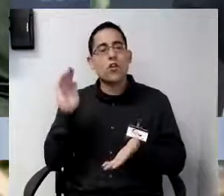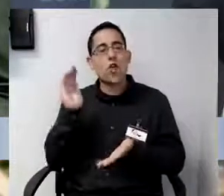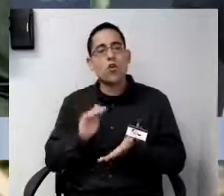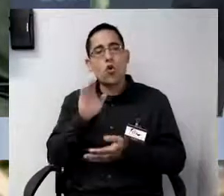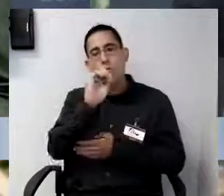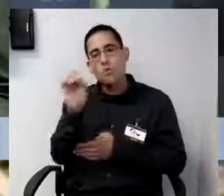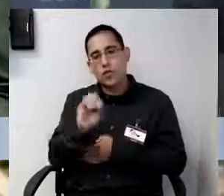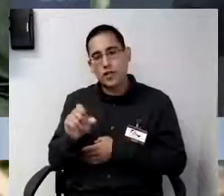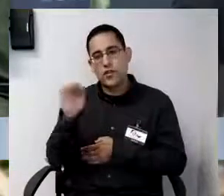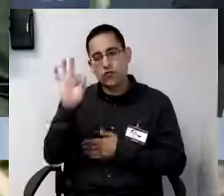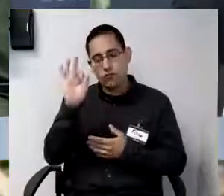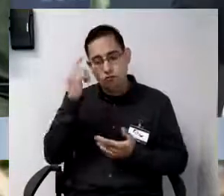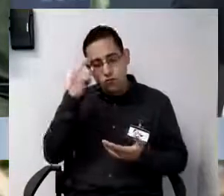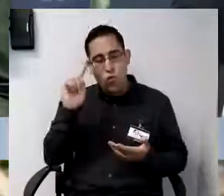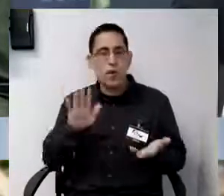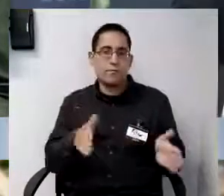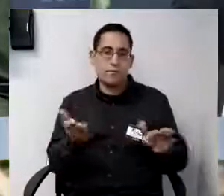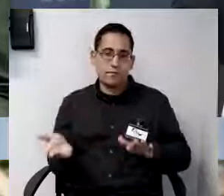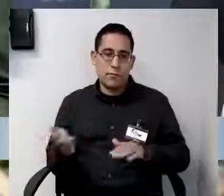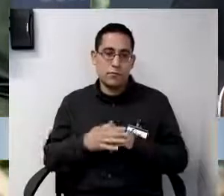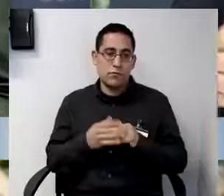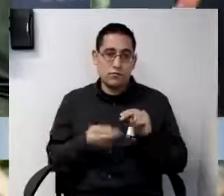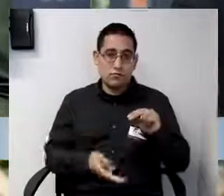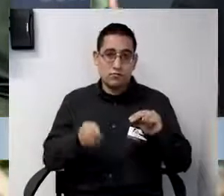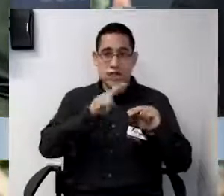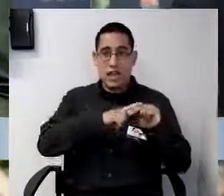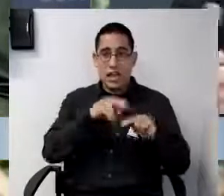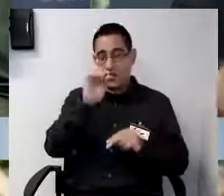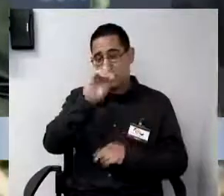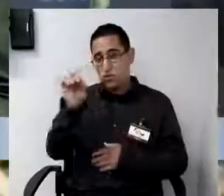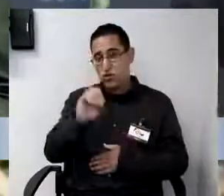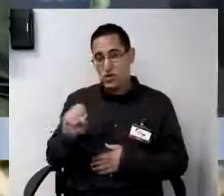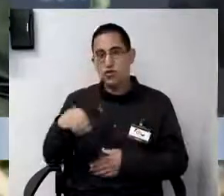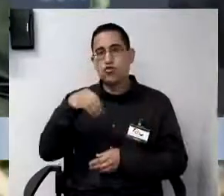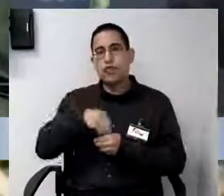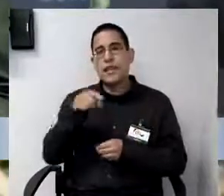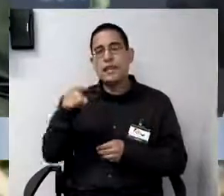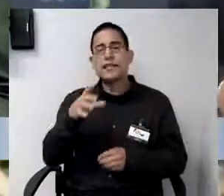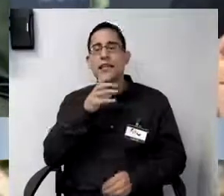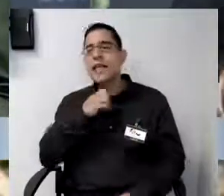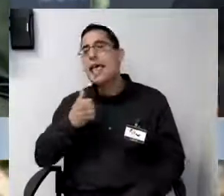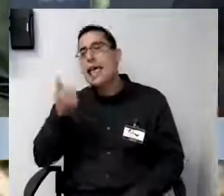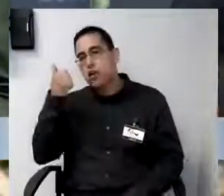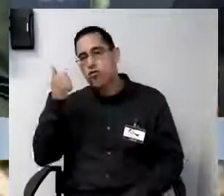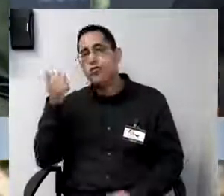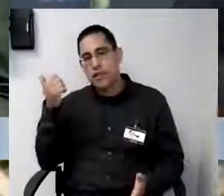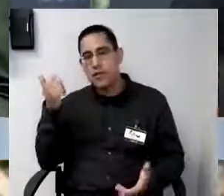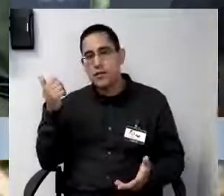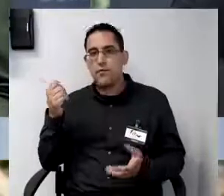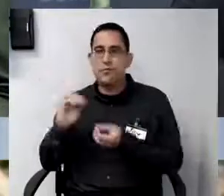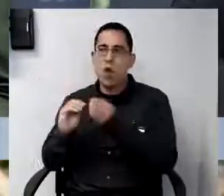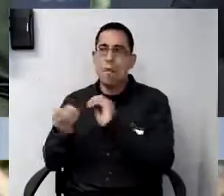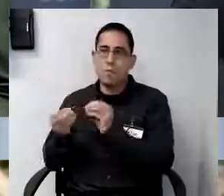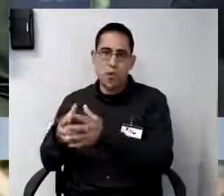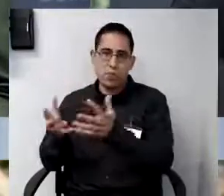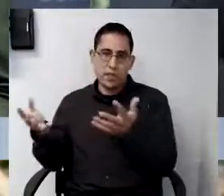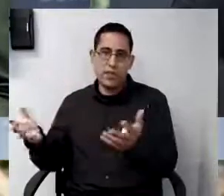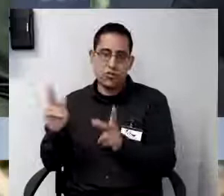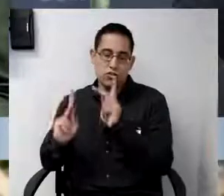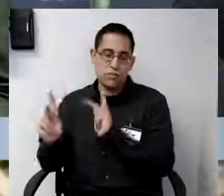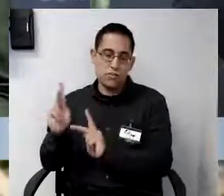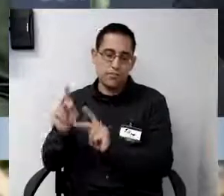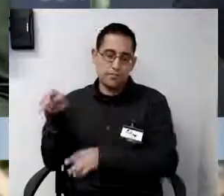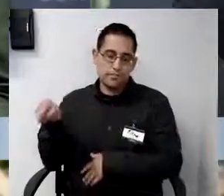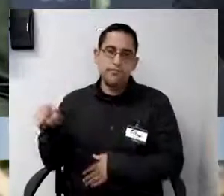deaths. Right. The highest percentage of the deaths are definitely in the elderly population. Mm-hmm. And that's our fear, is that,